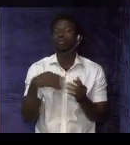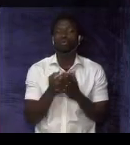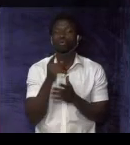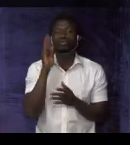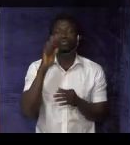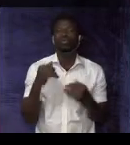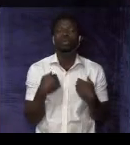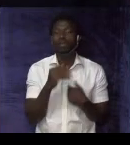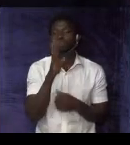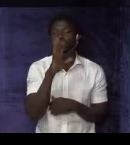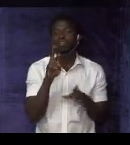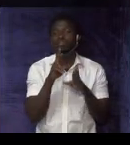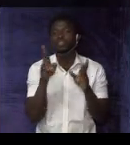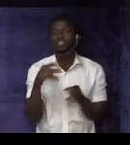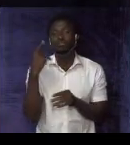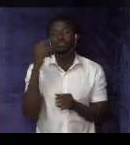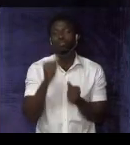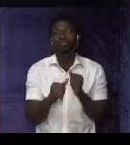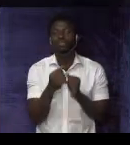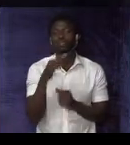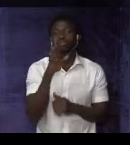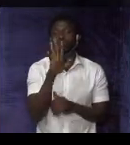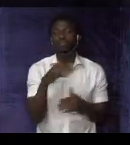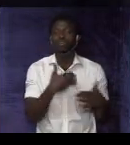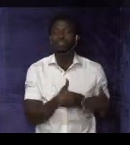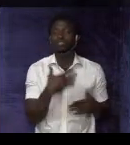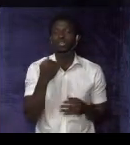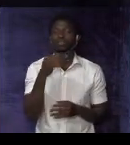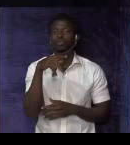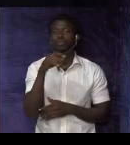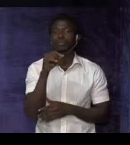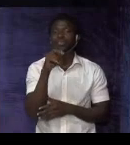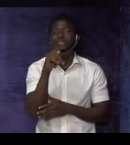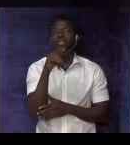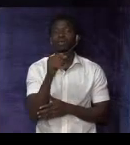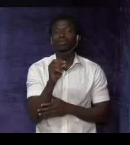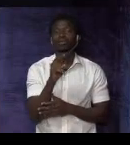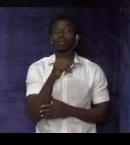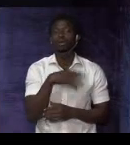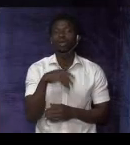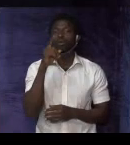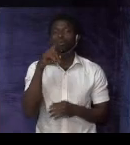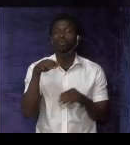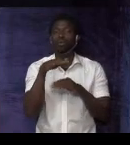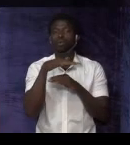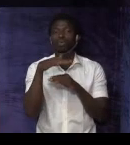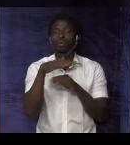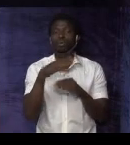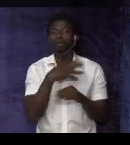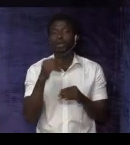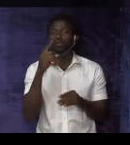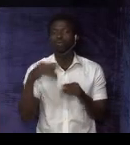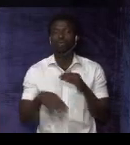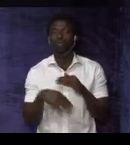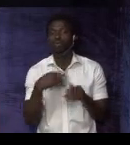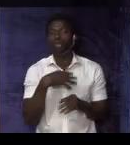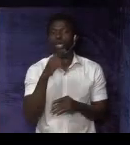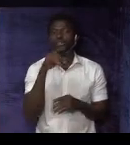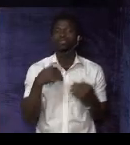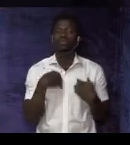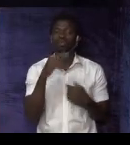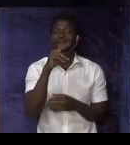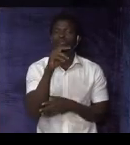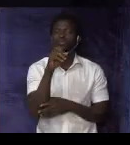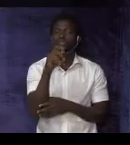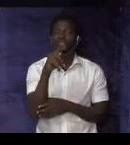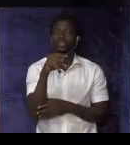will have 5 rectangles for each of the 5 sides of the pentagon, then 1 pentagon below and 1 pentagon above. And you have the